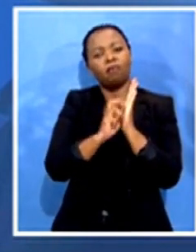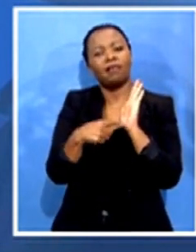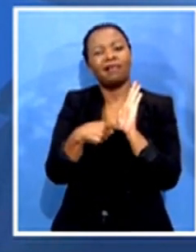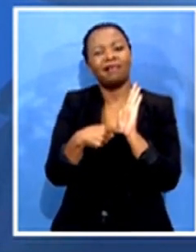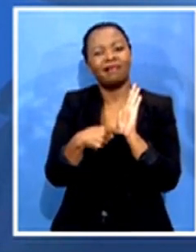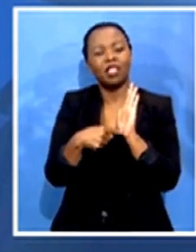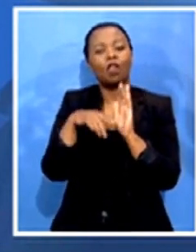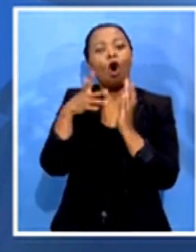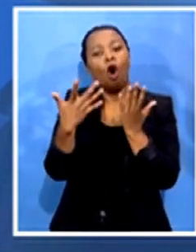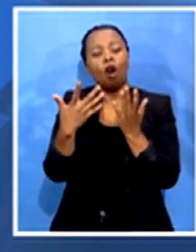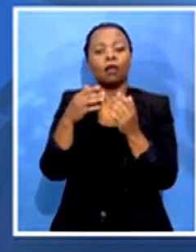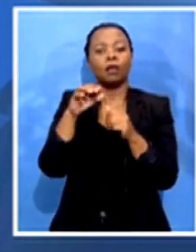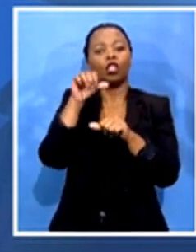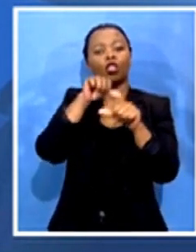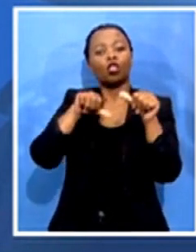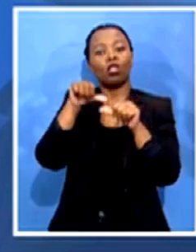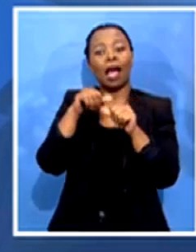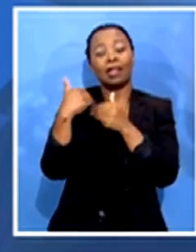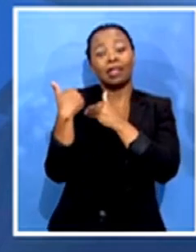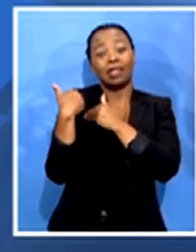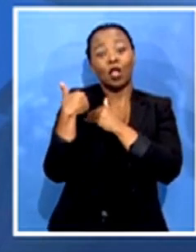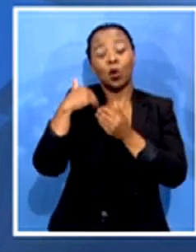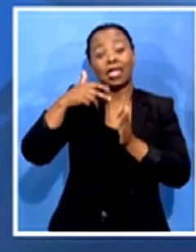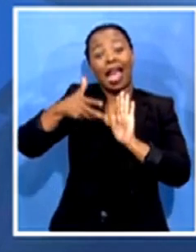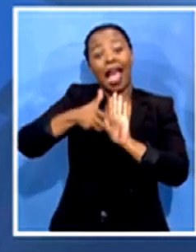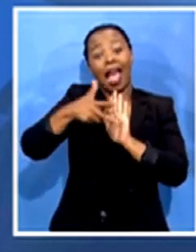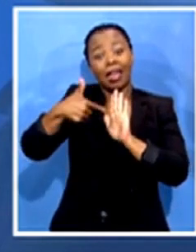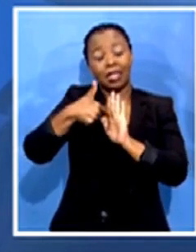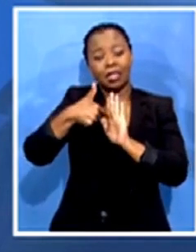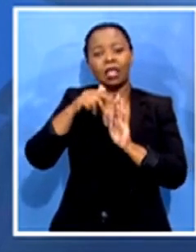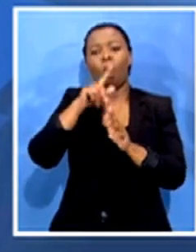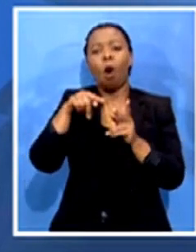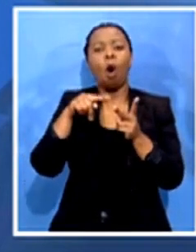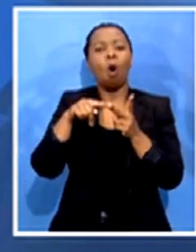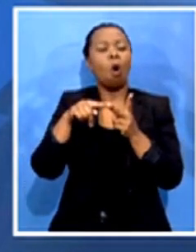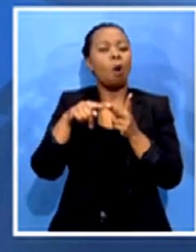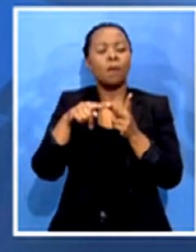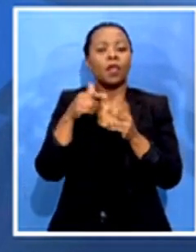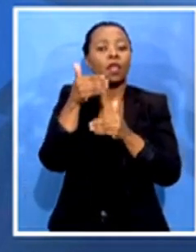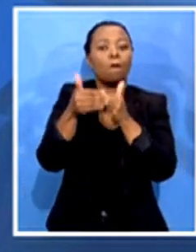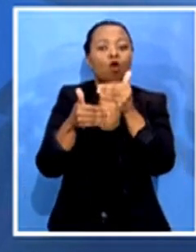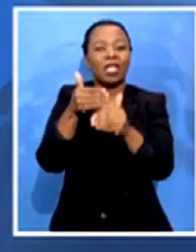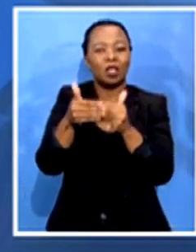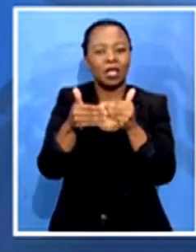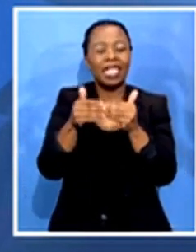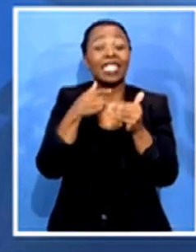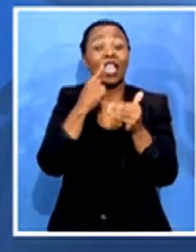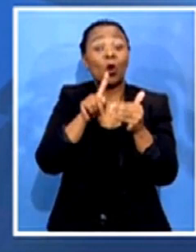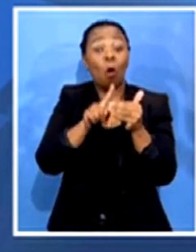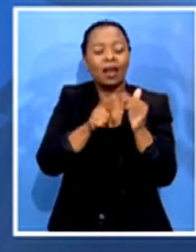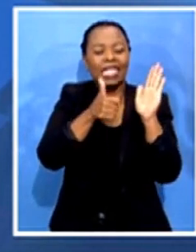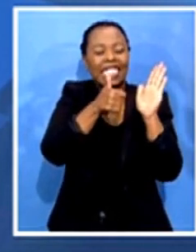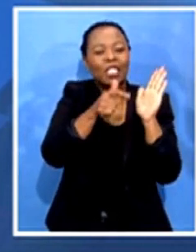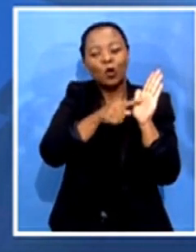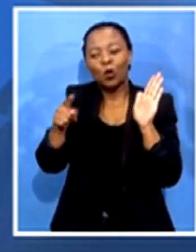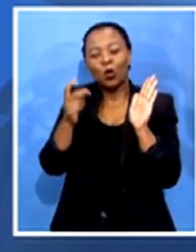Act, the process is such that every 6 to 12 months, depending on what your doctor decided